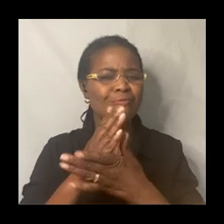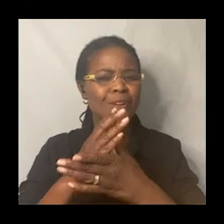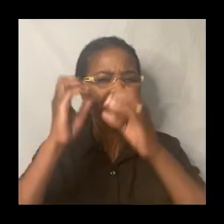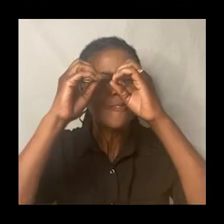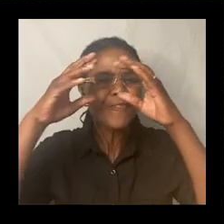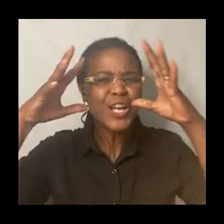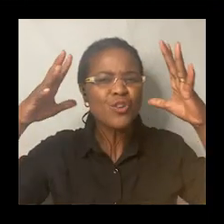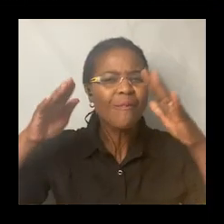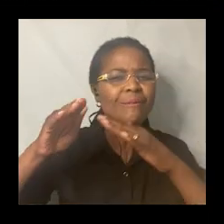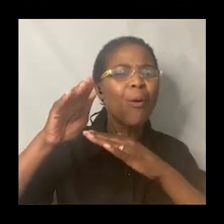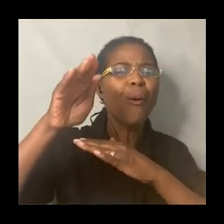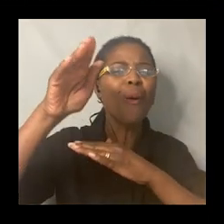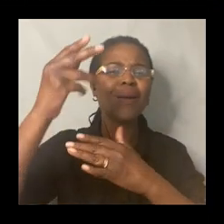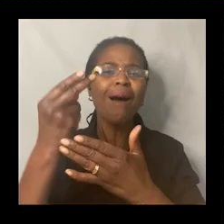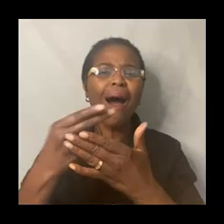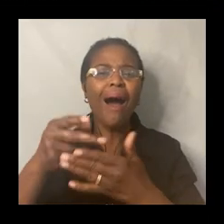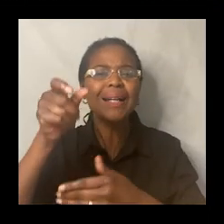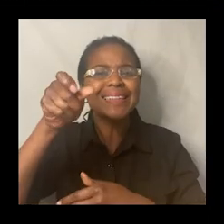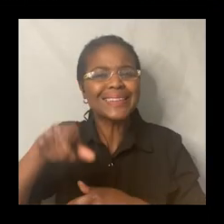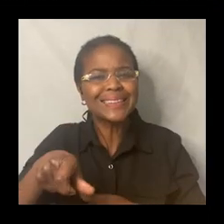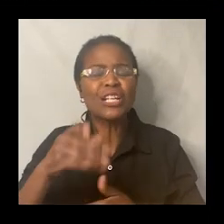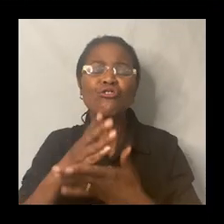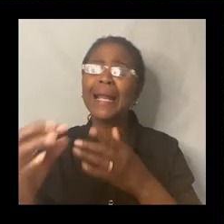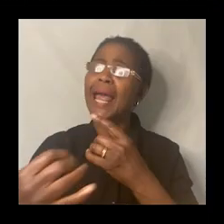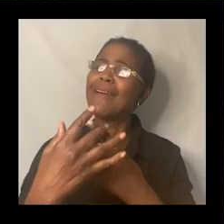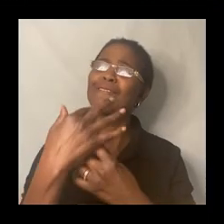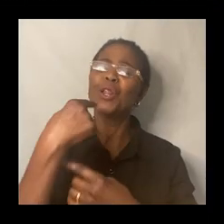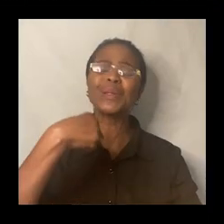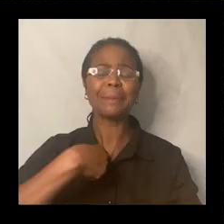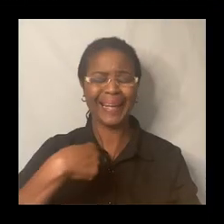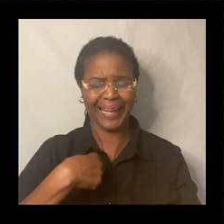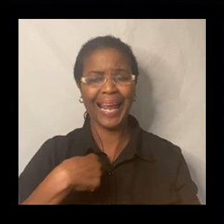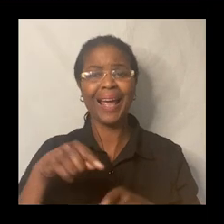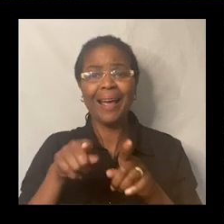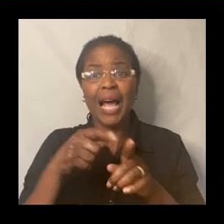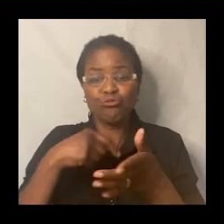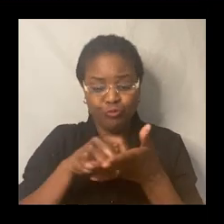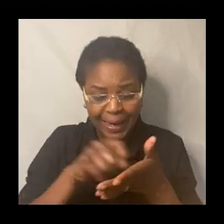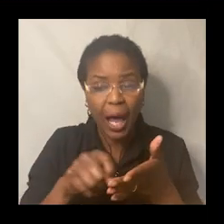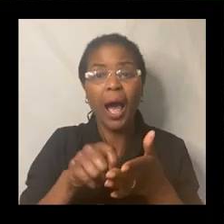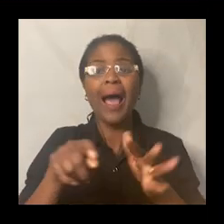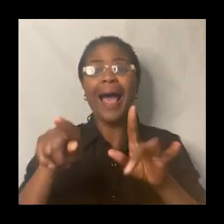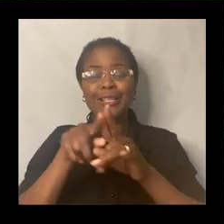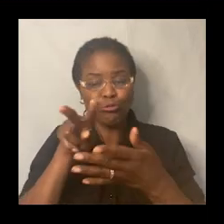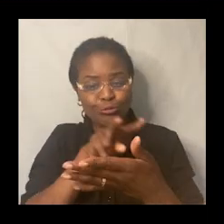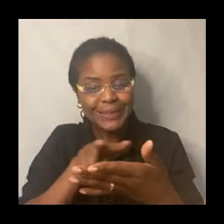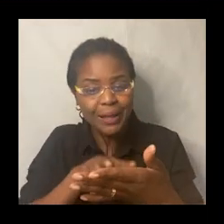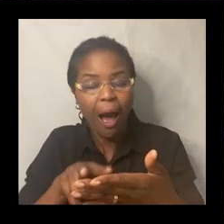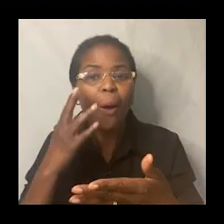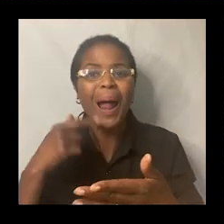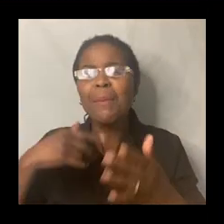visionary artist. So he was a big influence on me as a writer, as a reader when I was growing